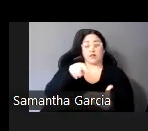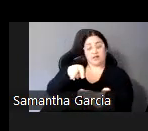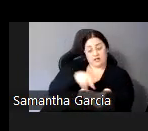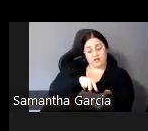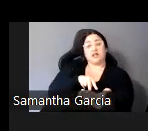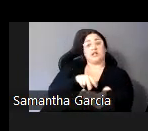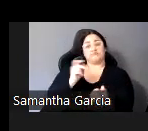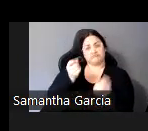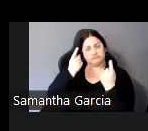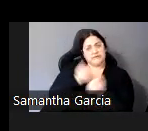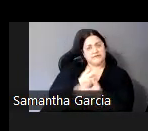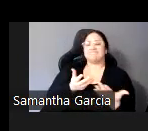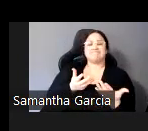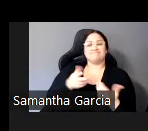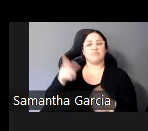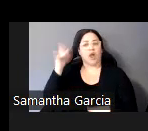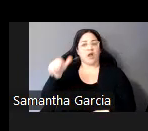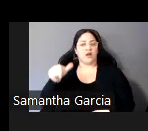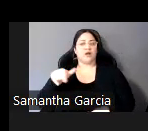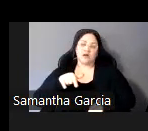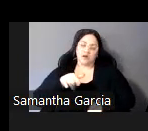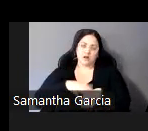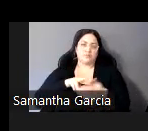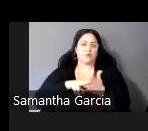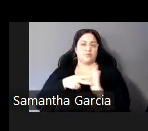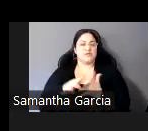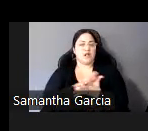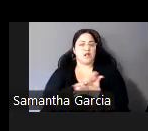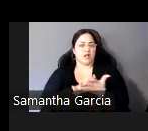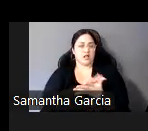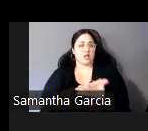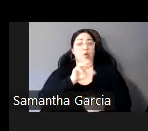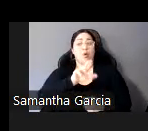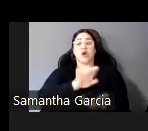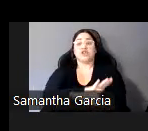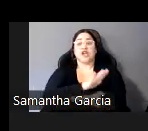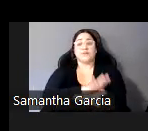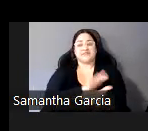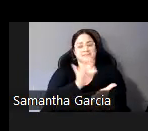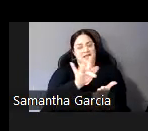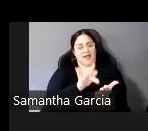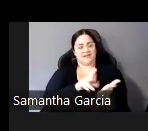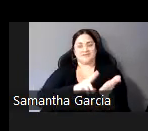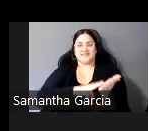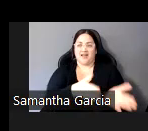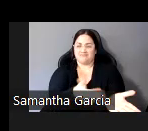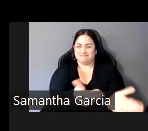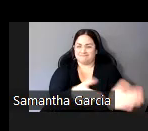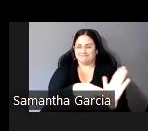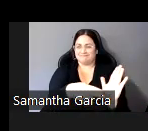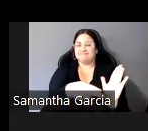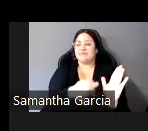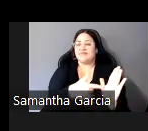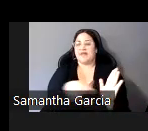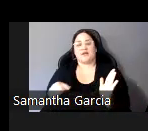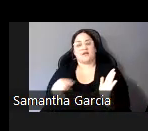fraudsters, they're making it very tricky and even having you sign blank documents. So in the end, you're going to